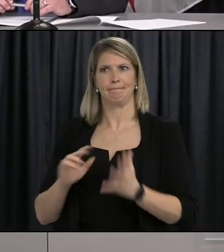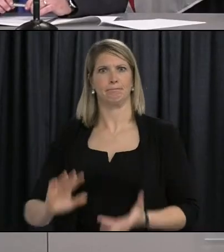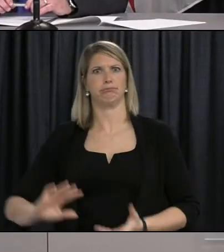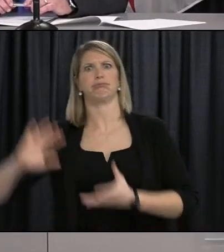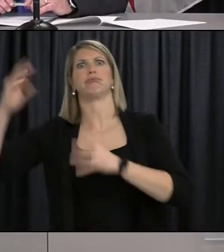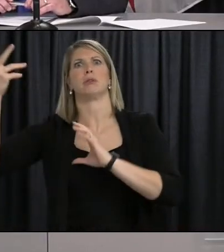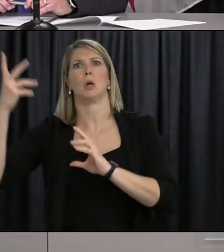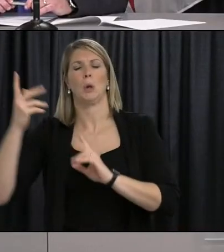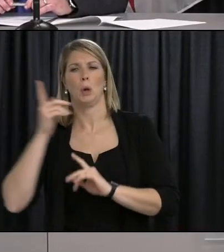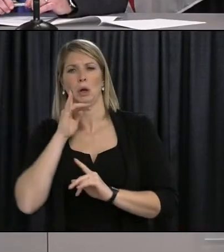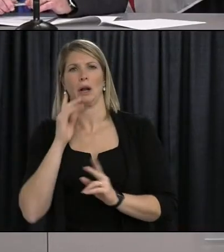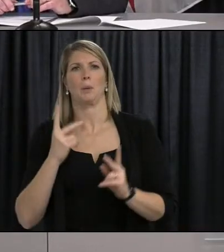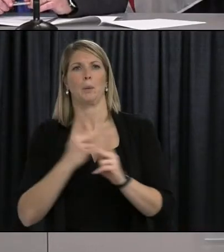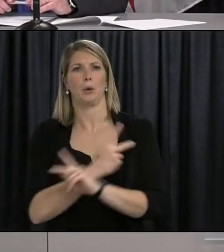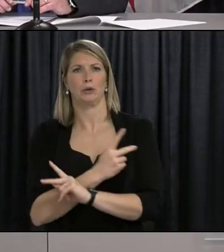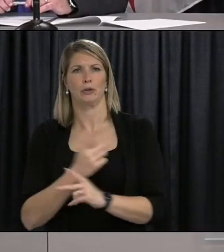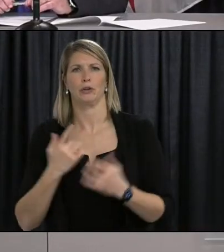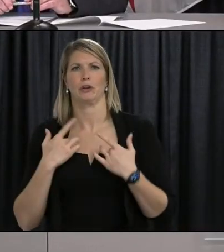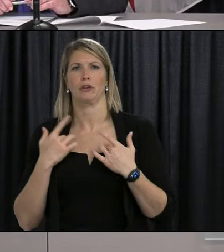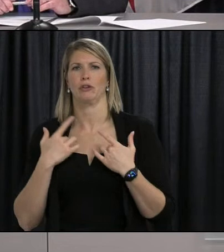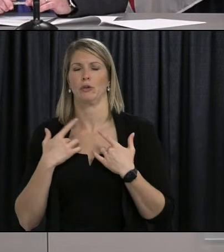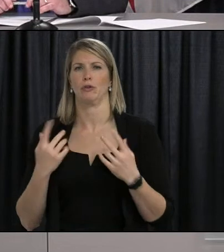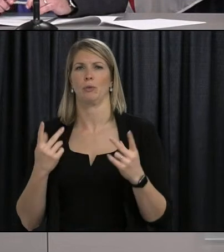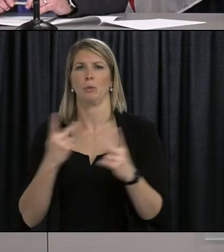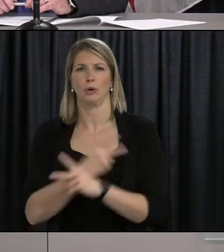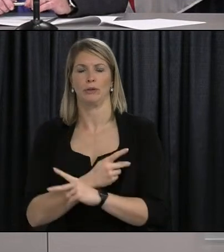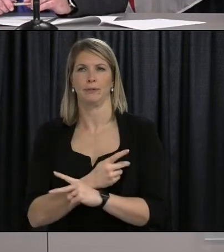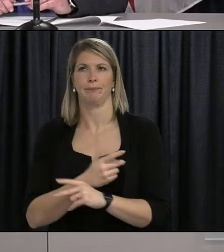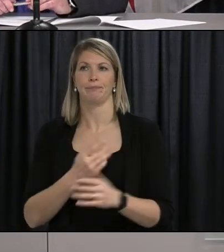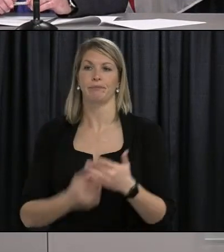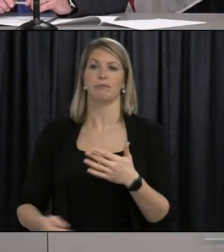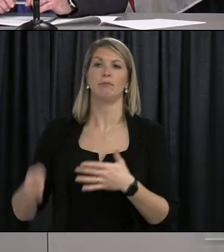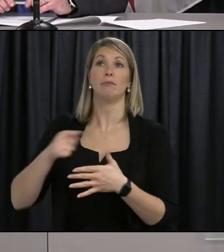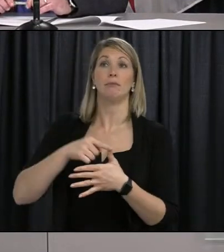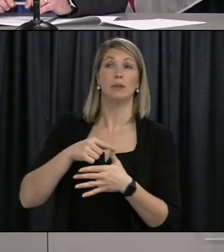Thank you. Peter Cowan, do you have any final questions?